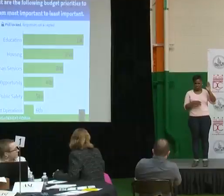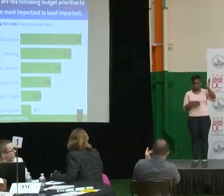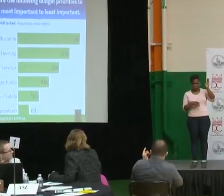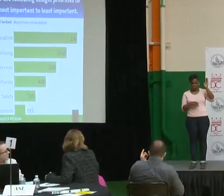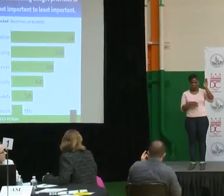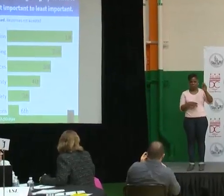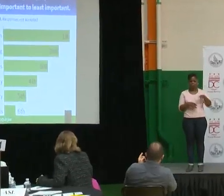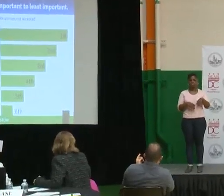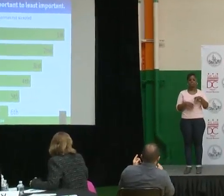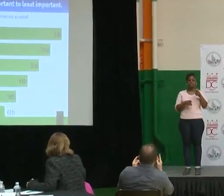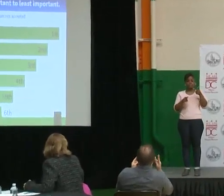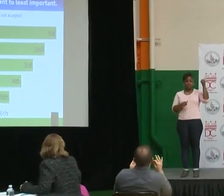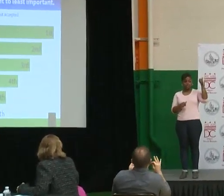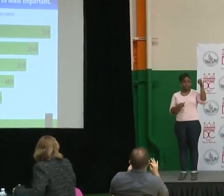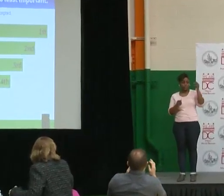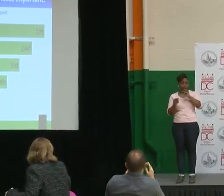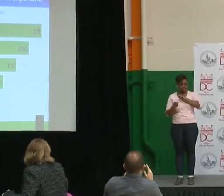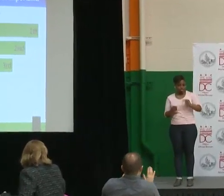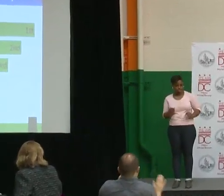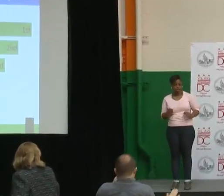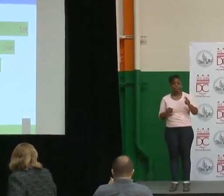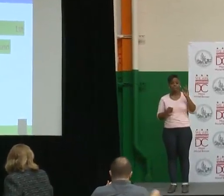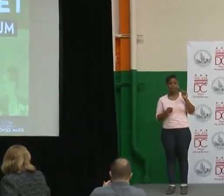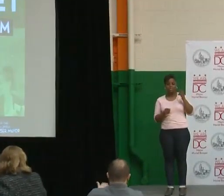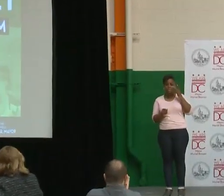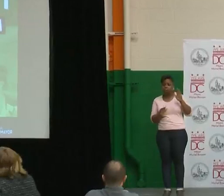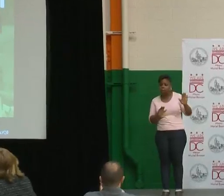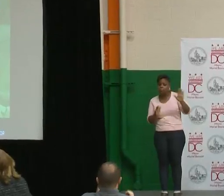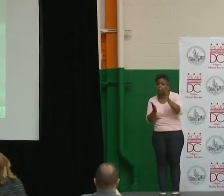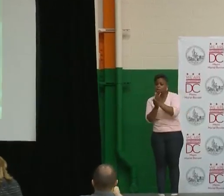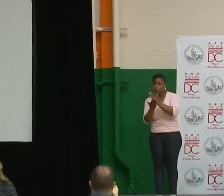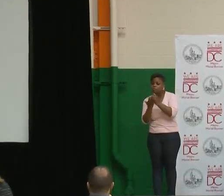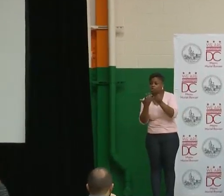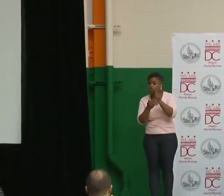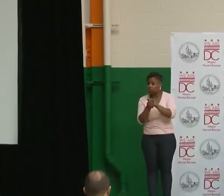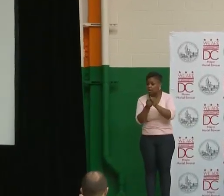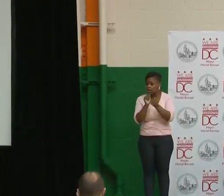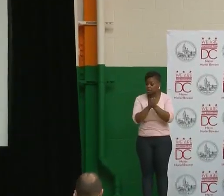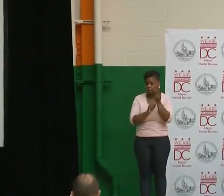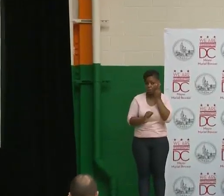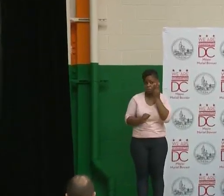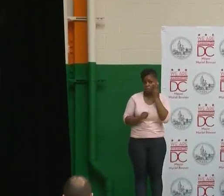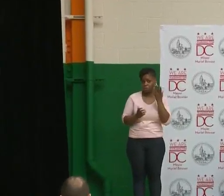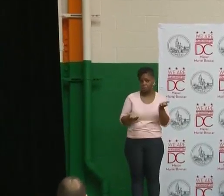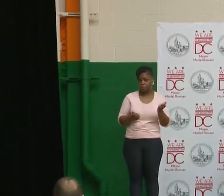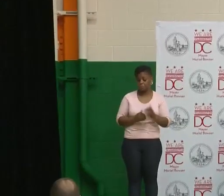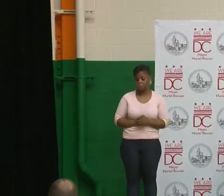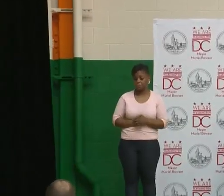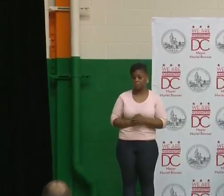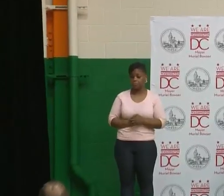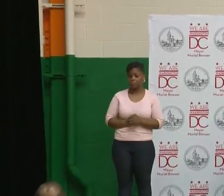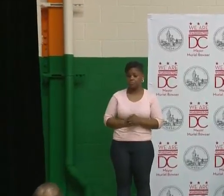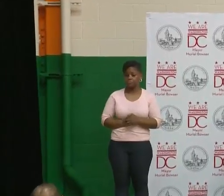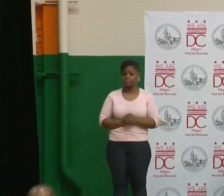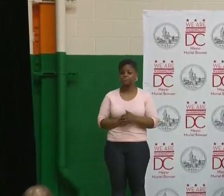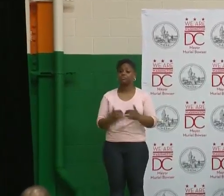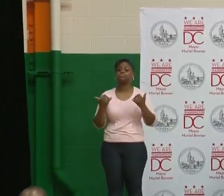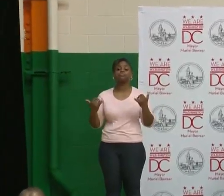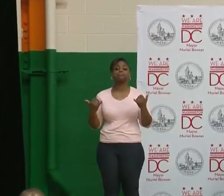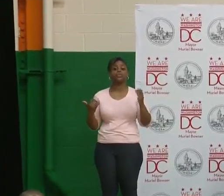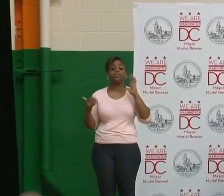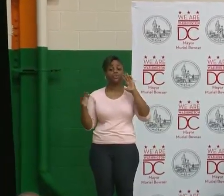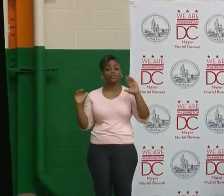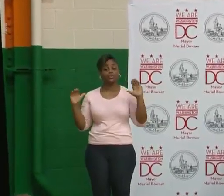if your budget priorities have changed after some of our activities today. But without further ado, I want to bring up our great